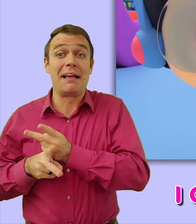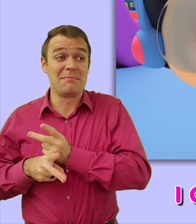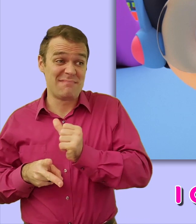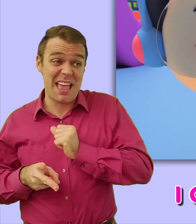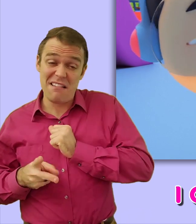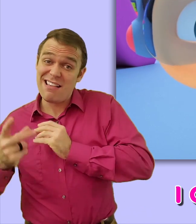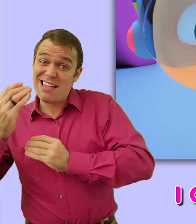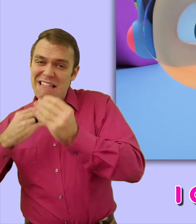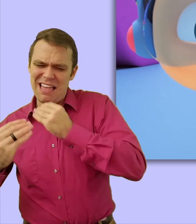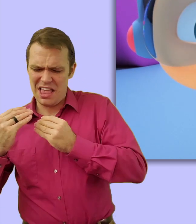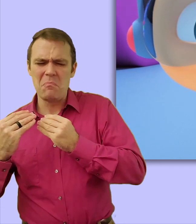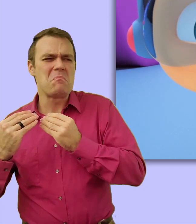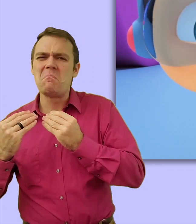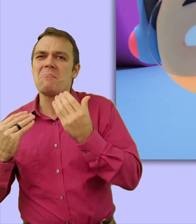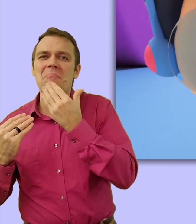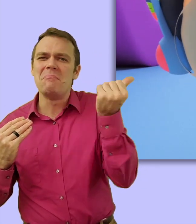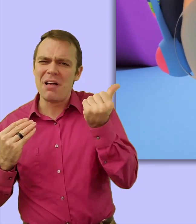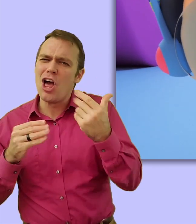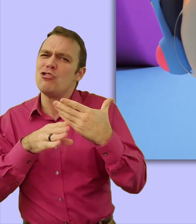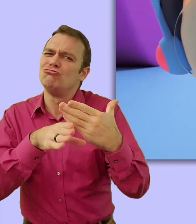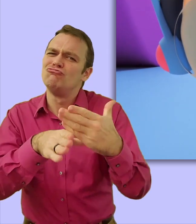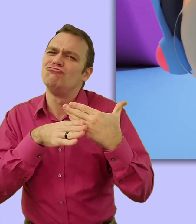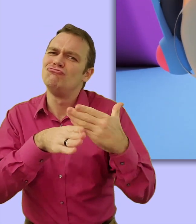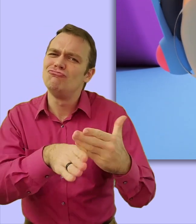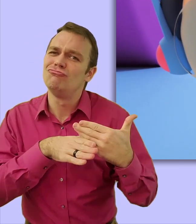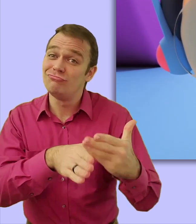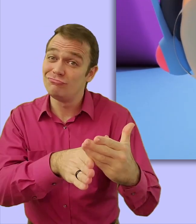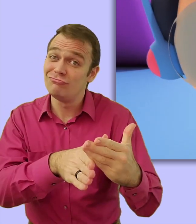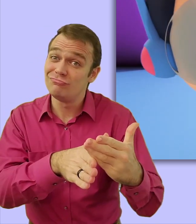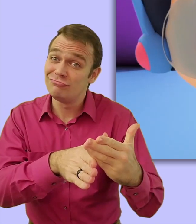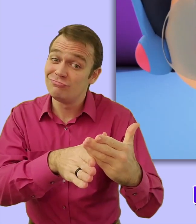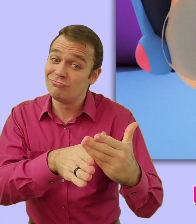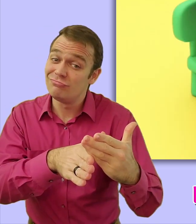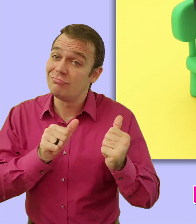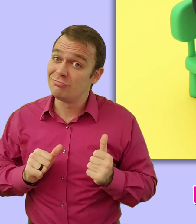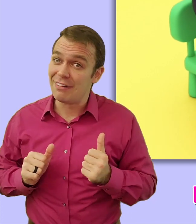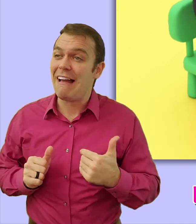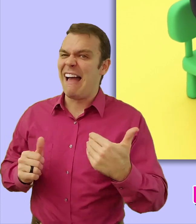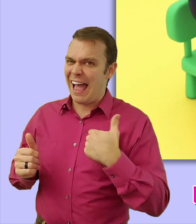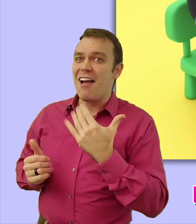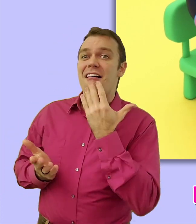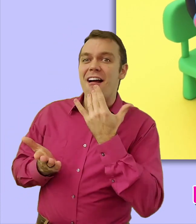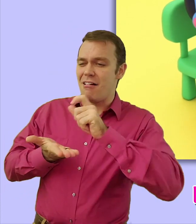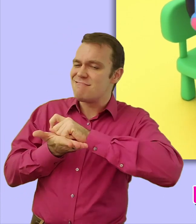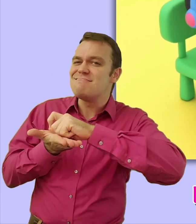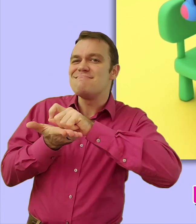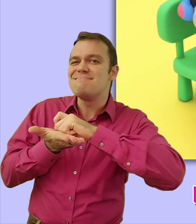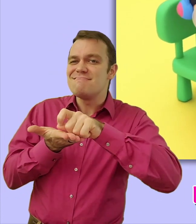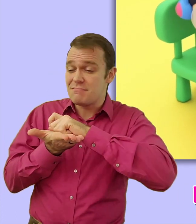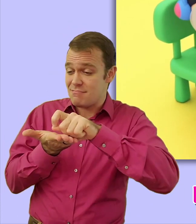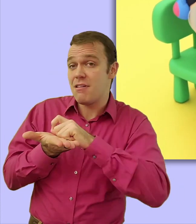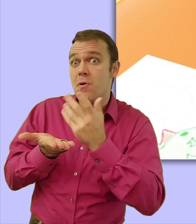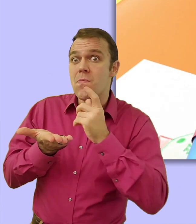them for myself, but I'd rather share them with you. I've got crayons in